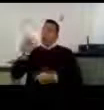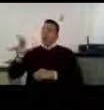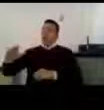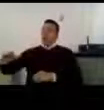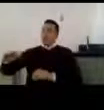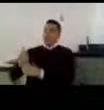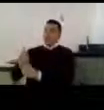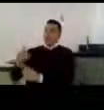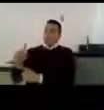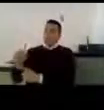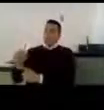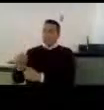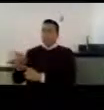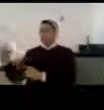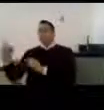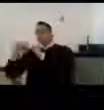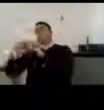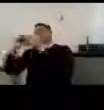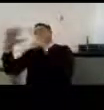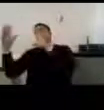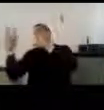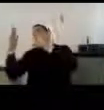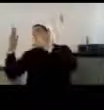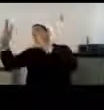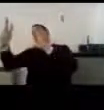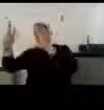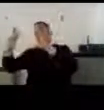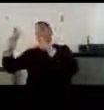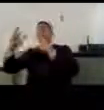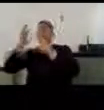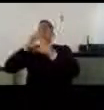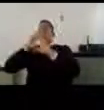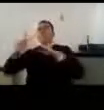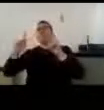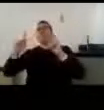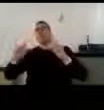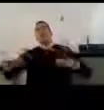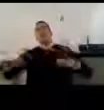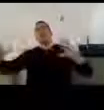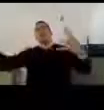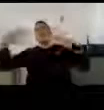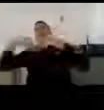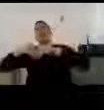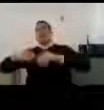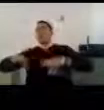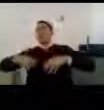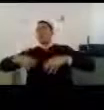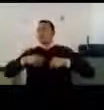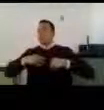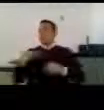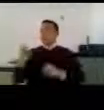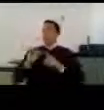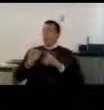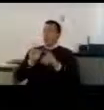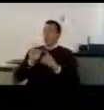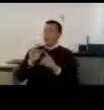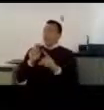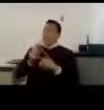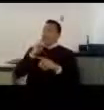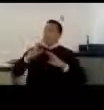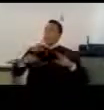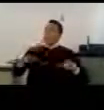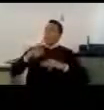As we envision a future of acceptance and inclusion for Ian and all the other children with